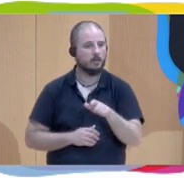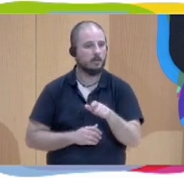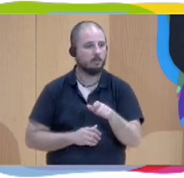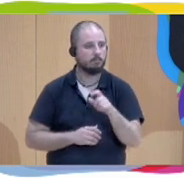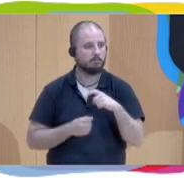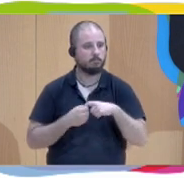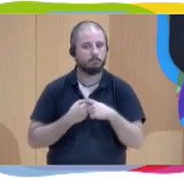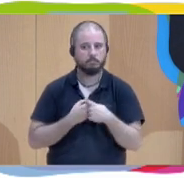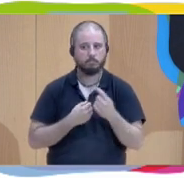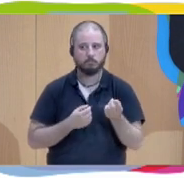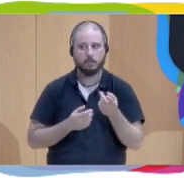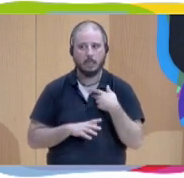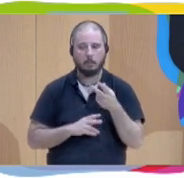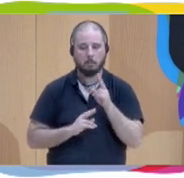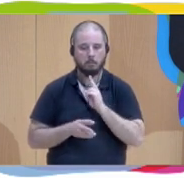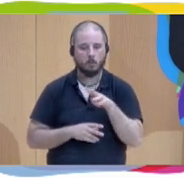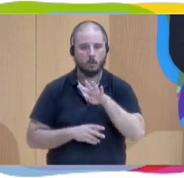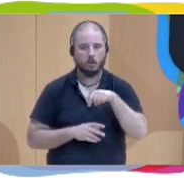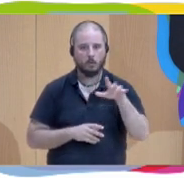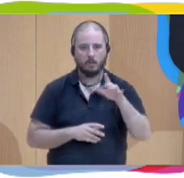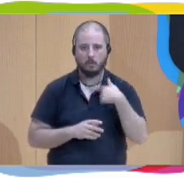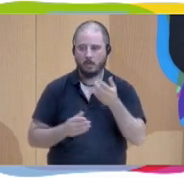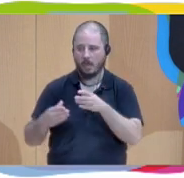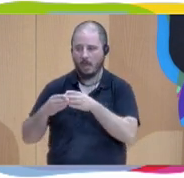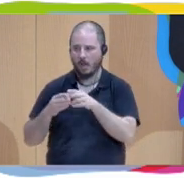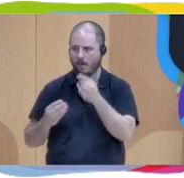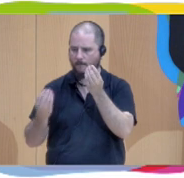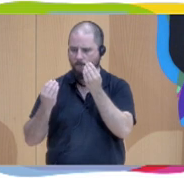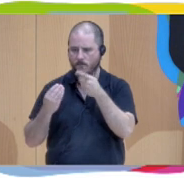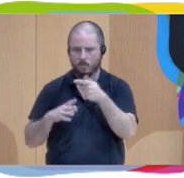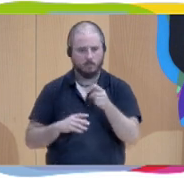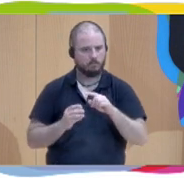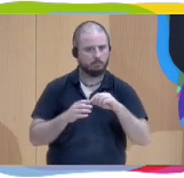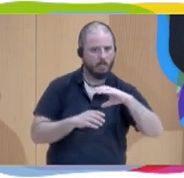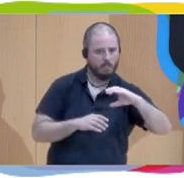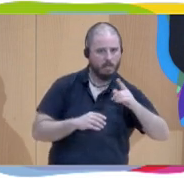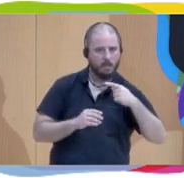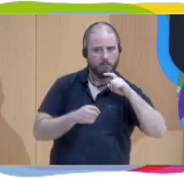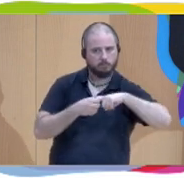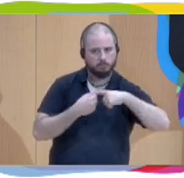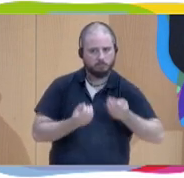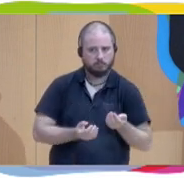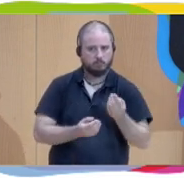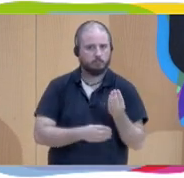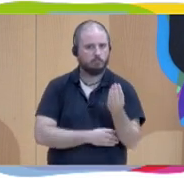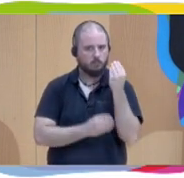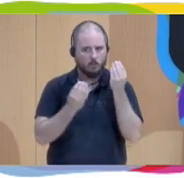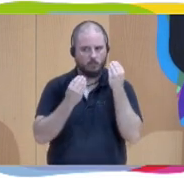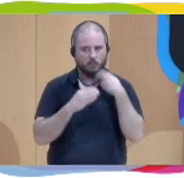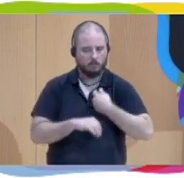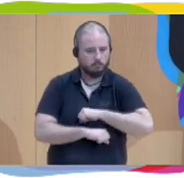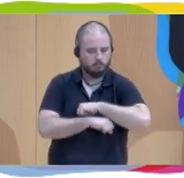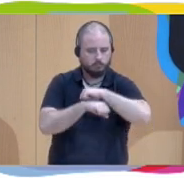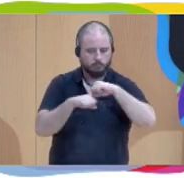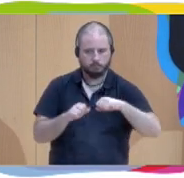training. And it gave them the confidence to use approach also in new contexts. They felt that